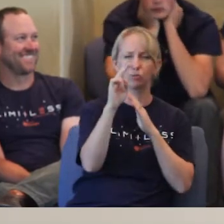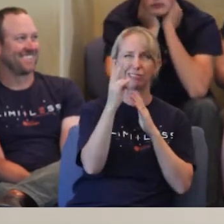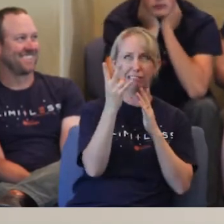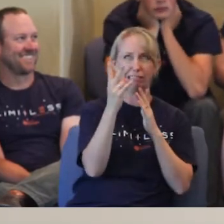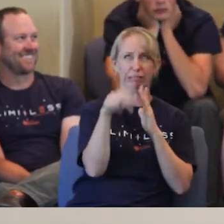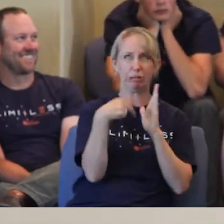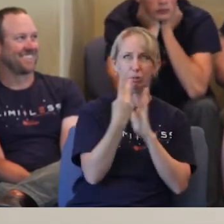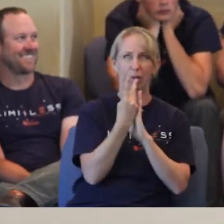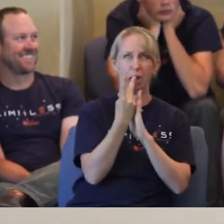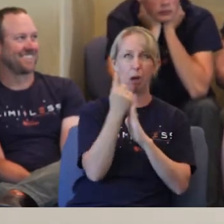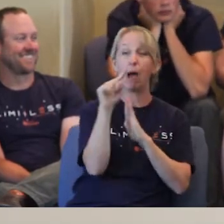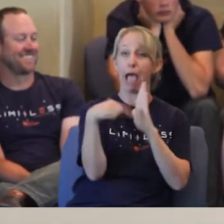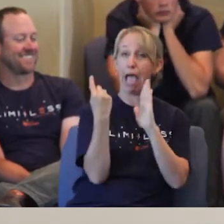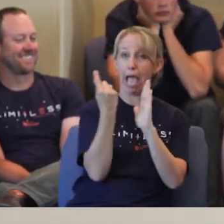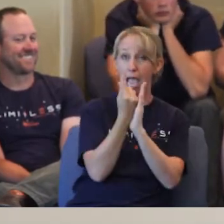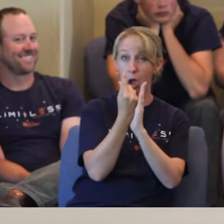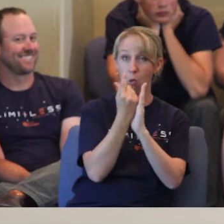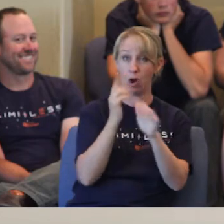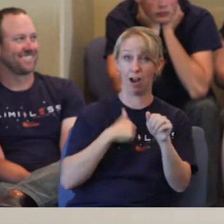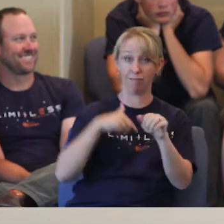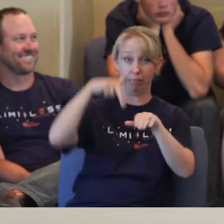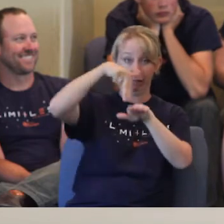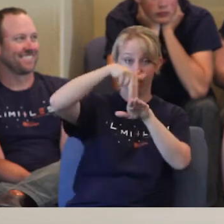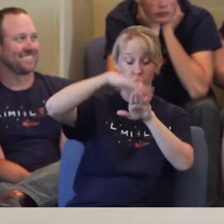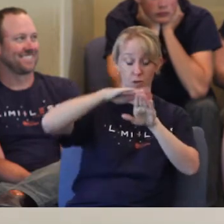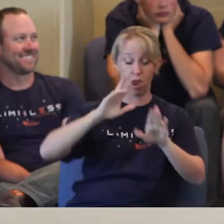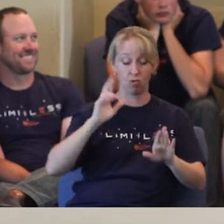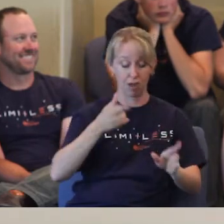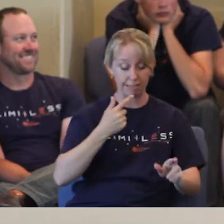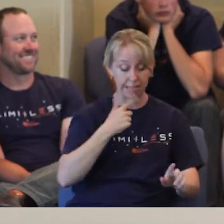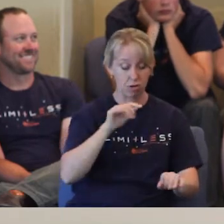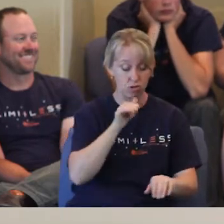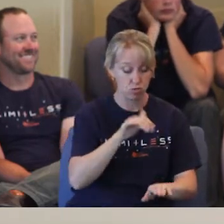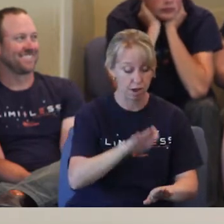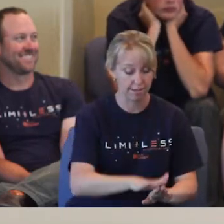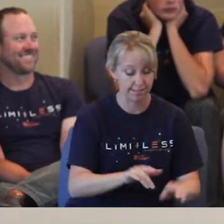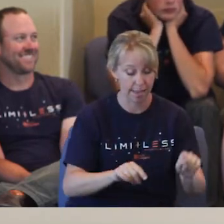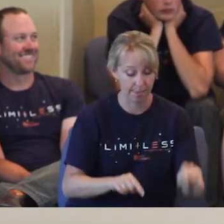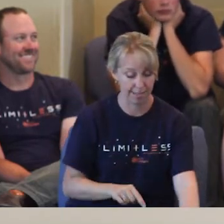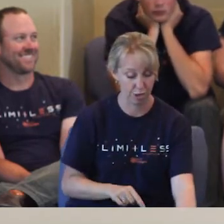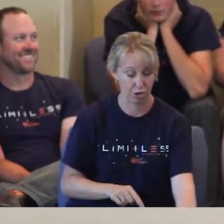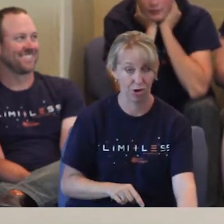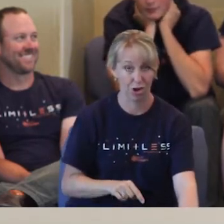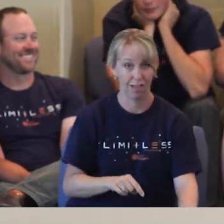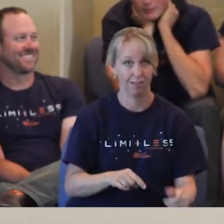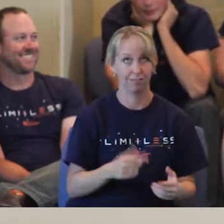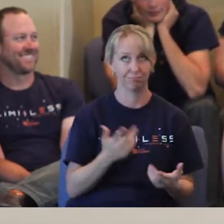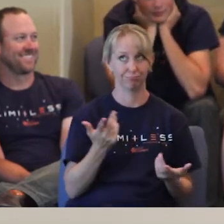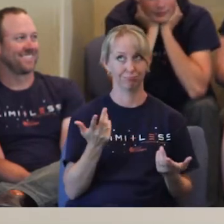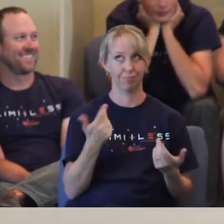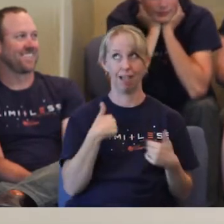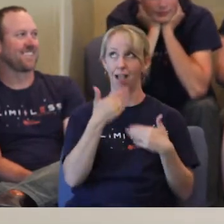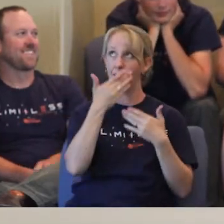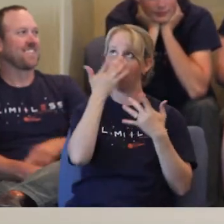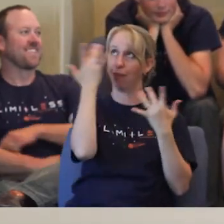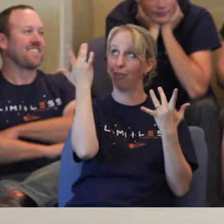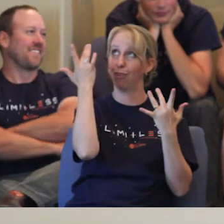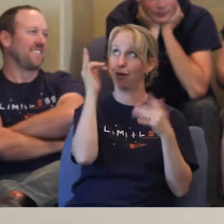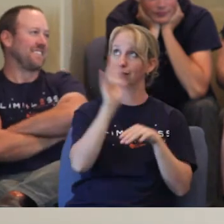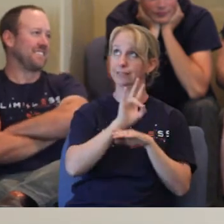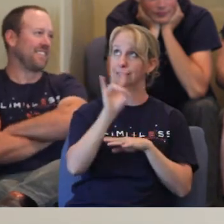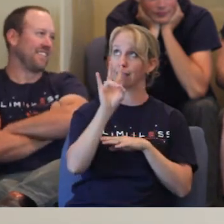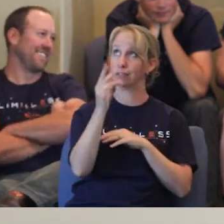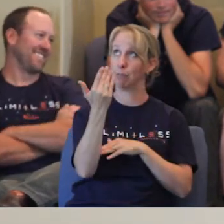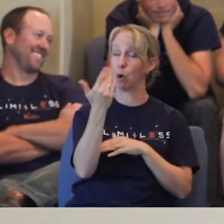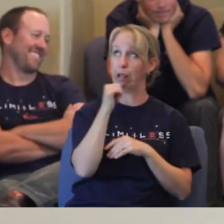Ryan said, "Don't step here." Me being me, I zoned out. It was 7 a.m., I didn't pay attention. I stepped right where he told me not